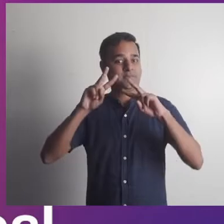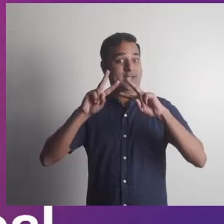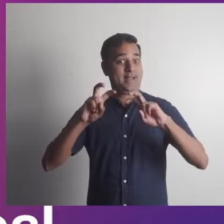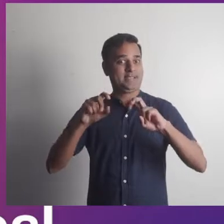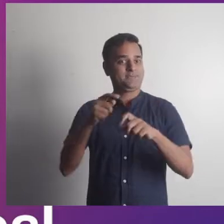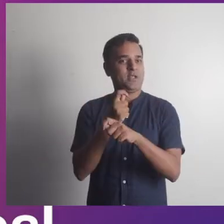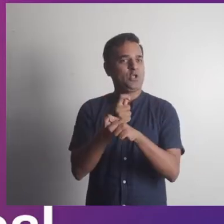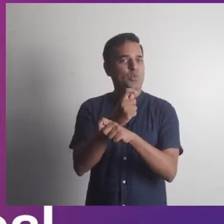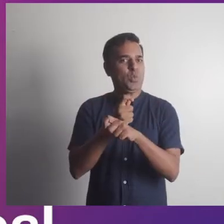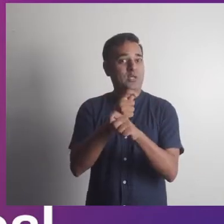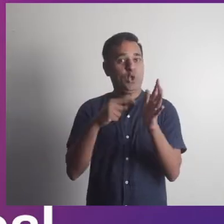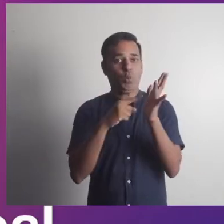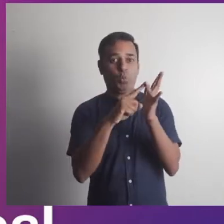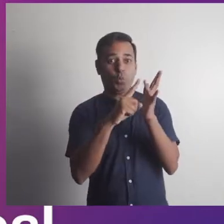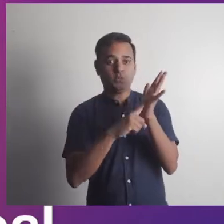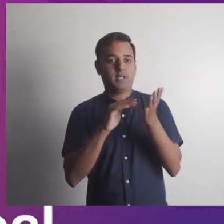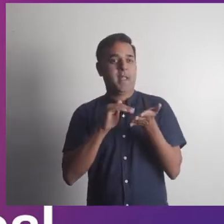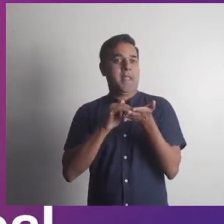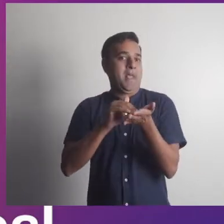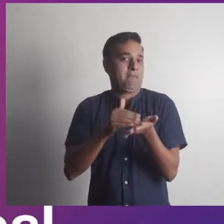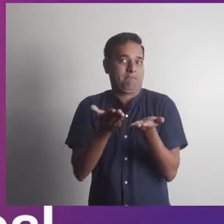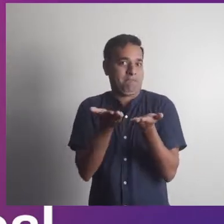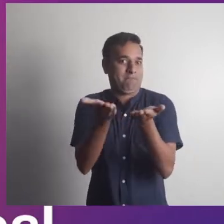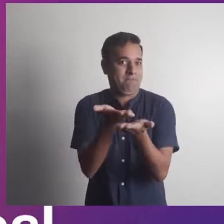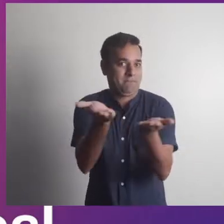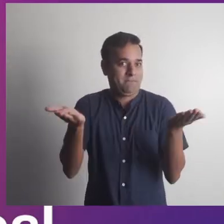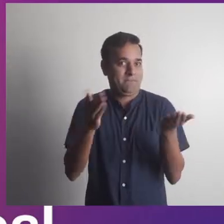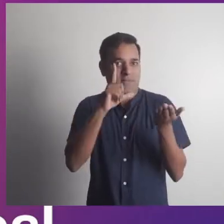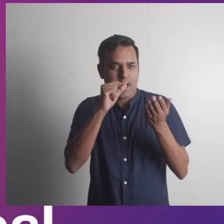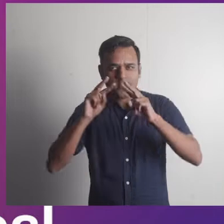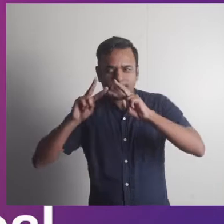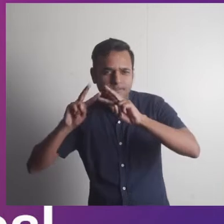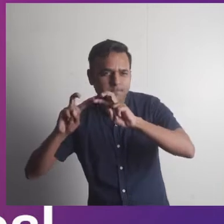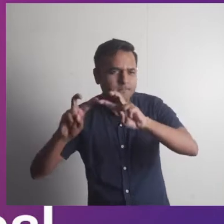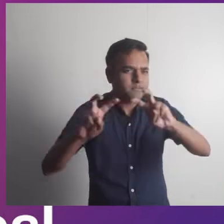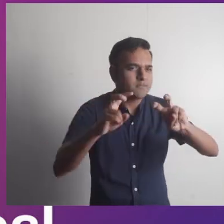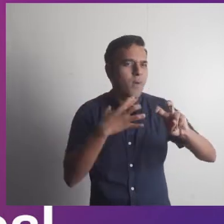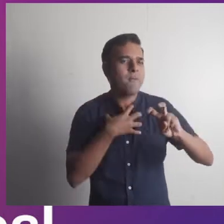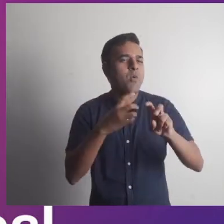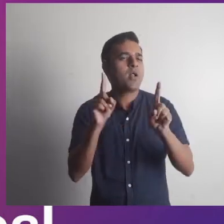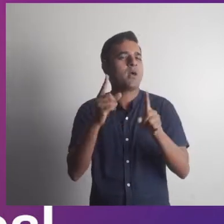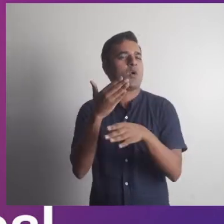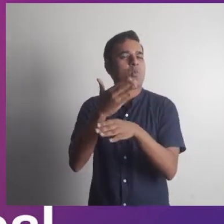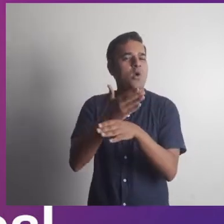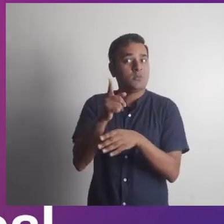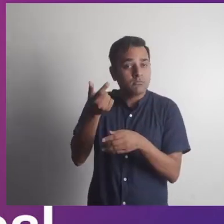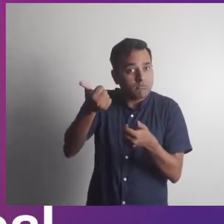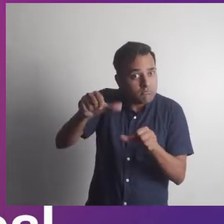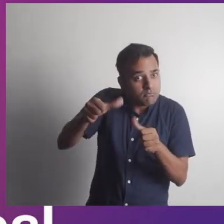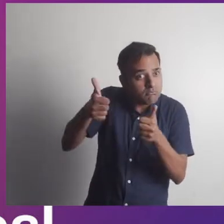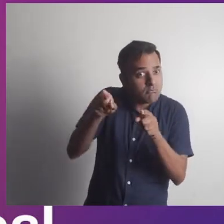some feminist analytical tools that can start to help us all with our work. And I really wanted to add the